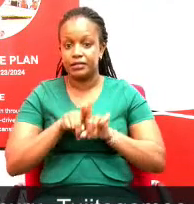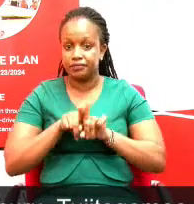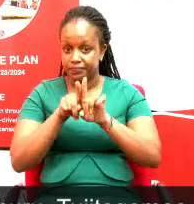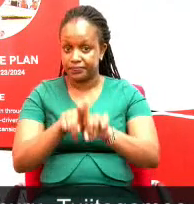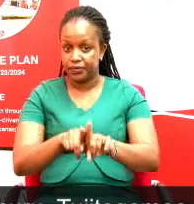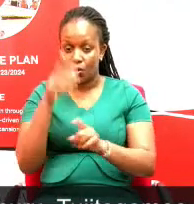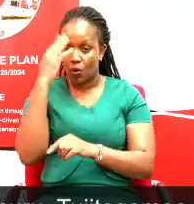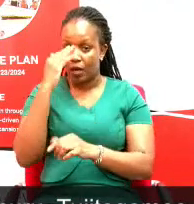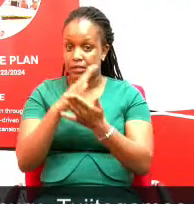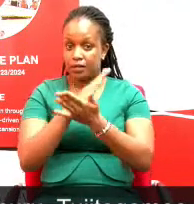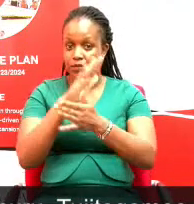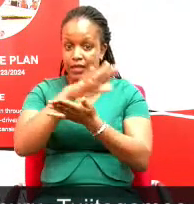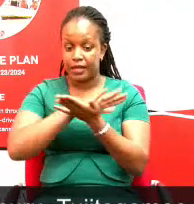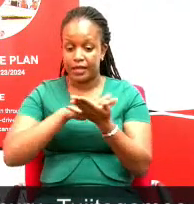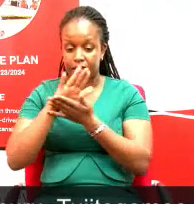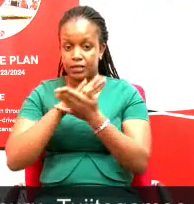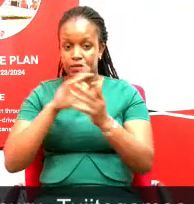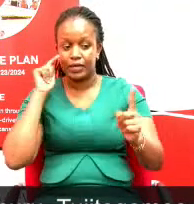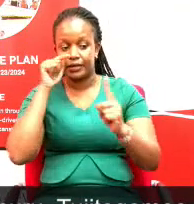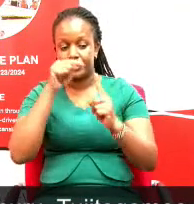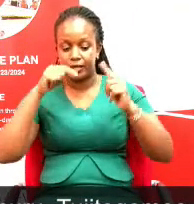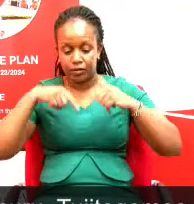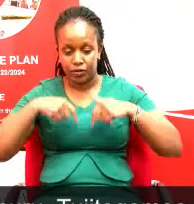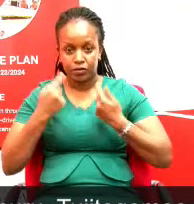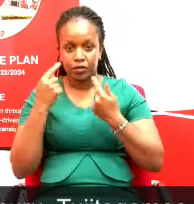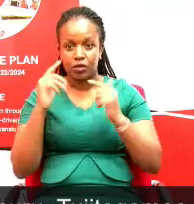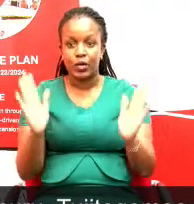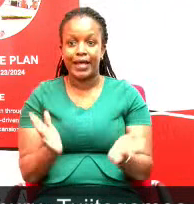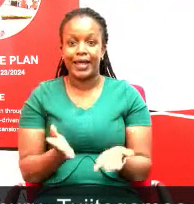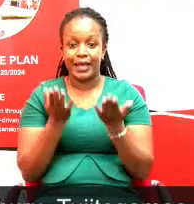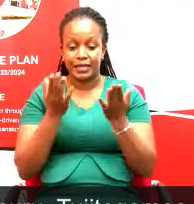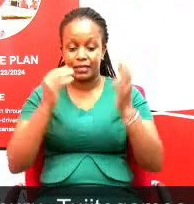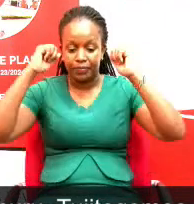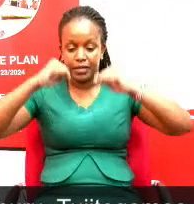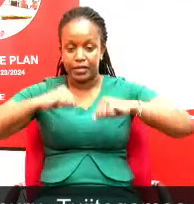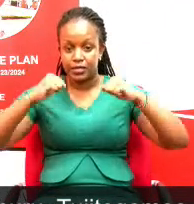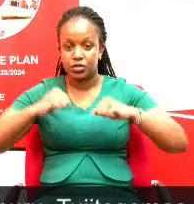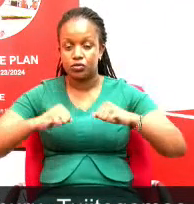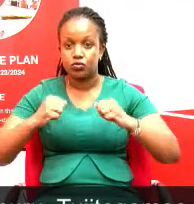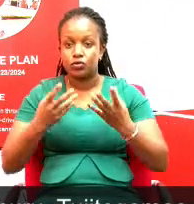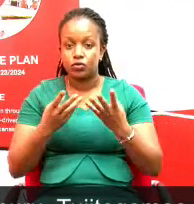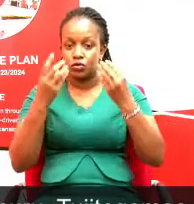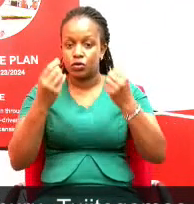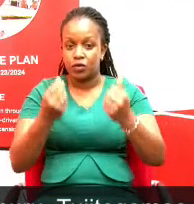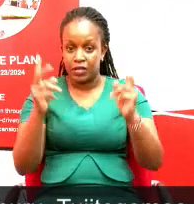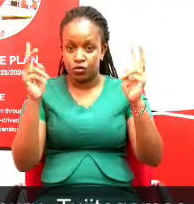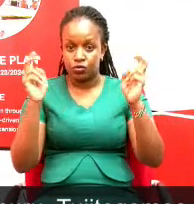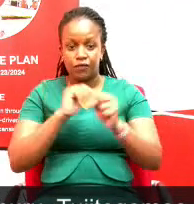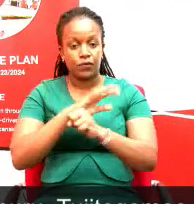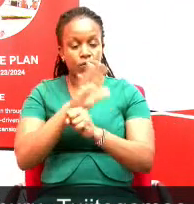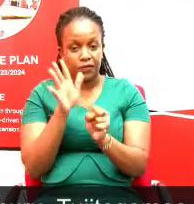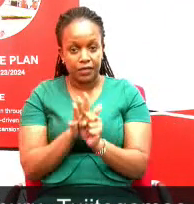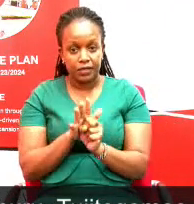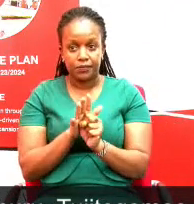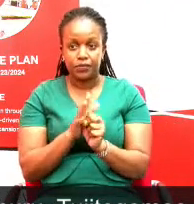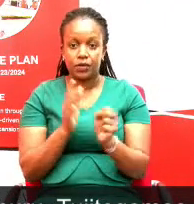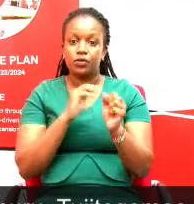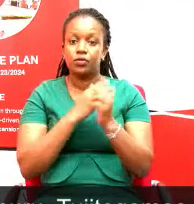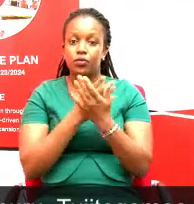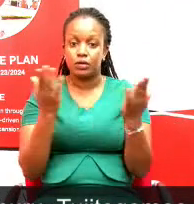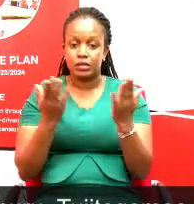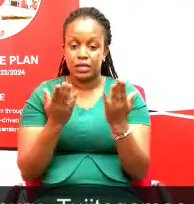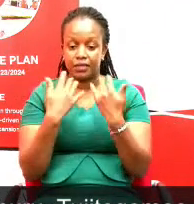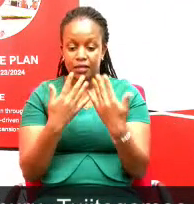Of course, one of the areas that we've targeted ourselves is to enhance our ability to respond to the COVID-19 pandemic. Those are the reforms measures that we are